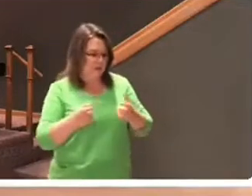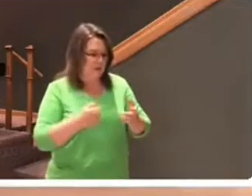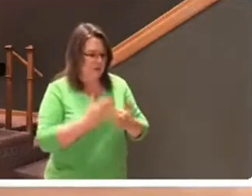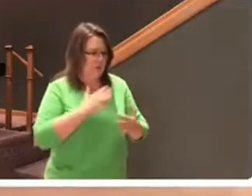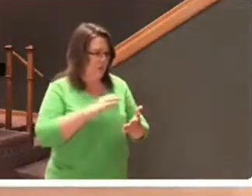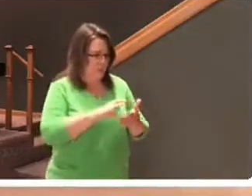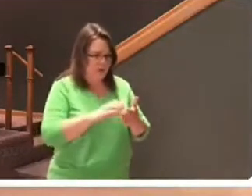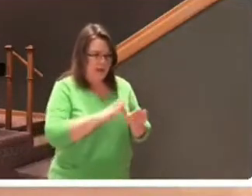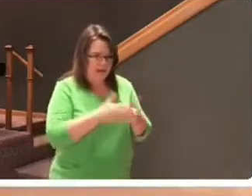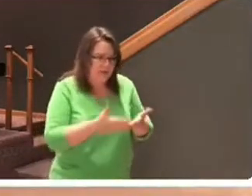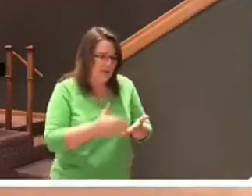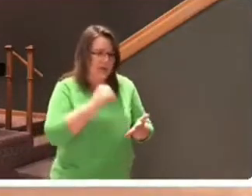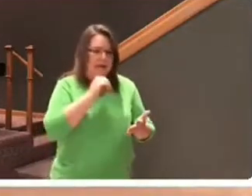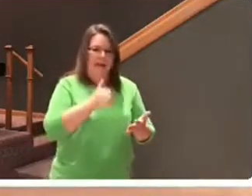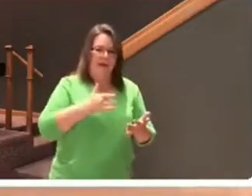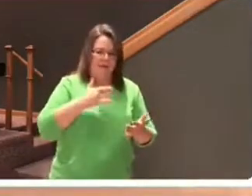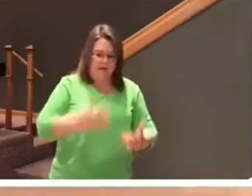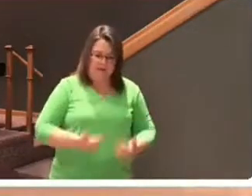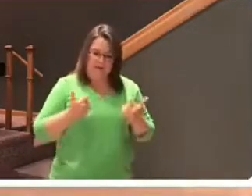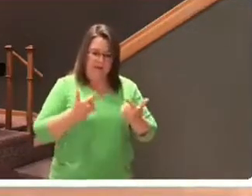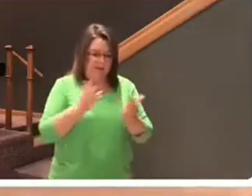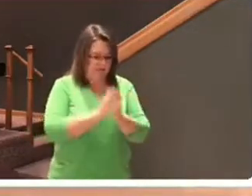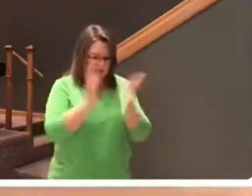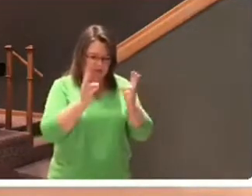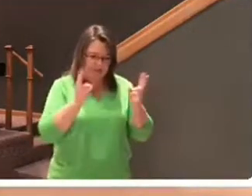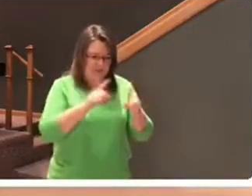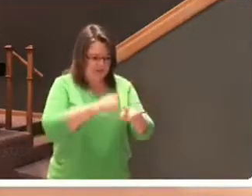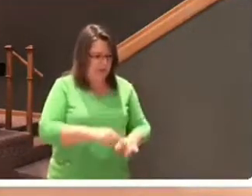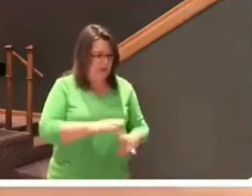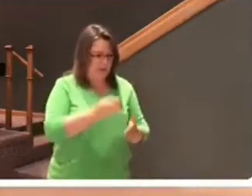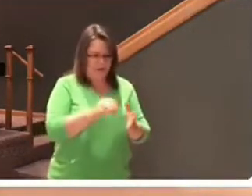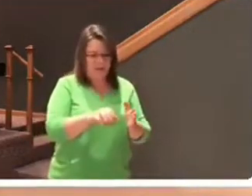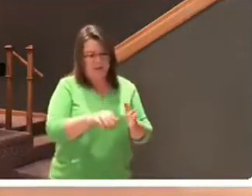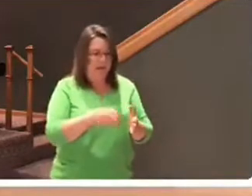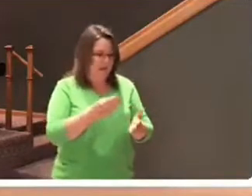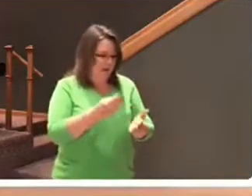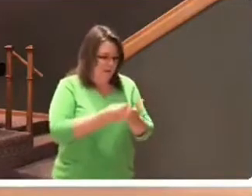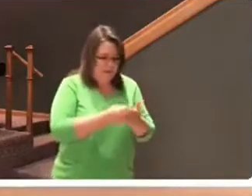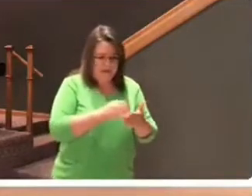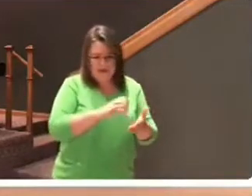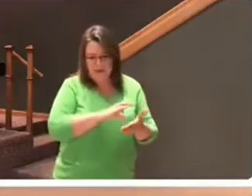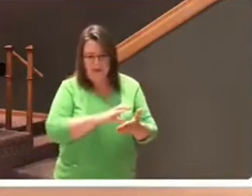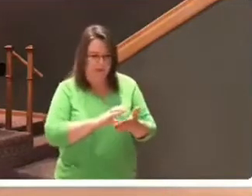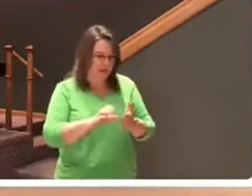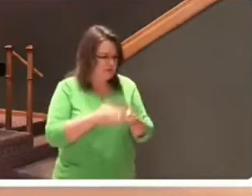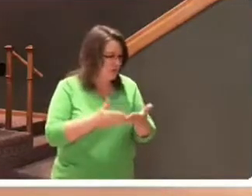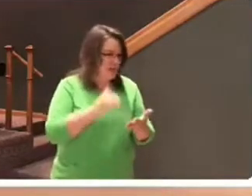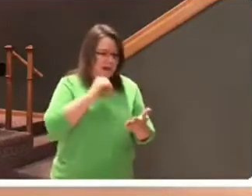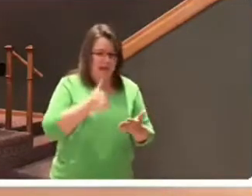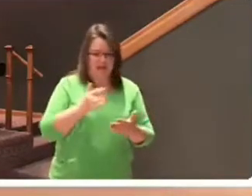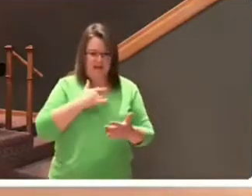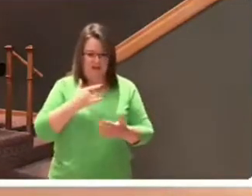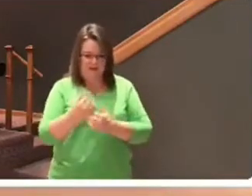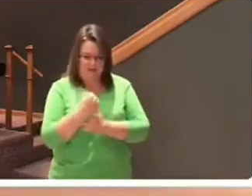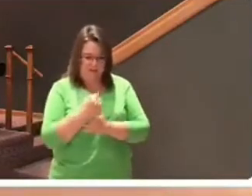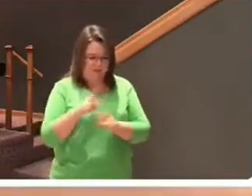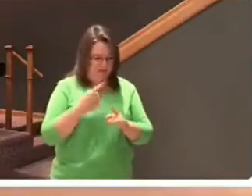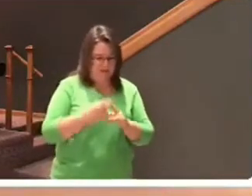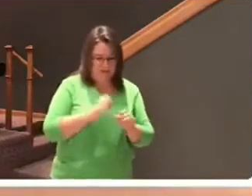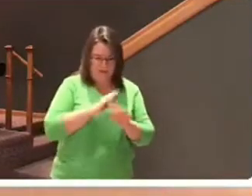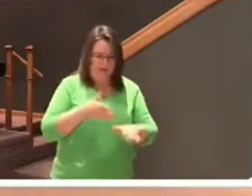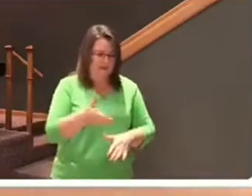will not feel like I'm living in victory based on the amount of my checkbook, and I won't feel defeated when I look and there's nothing there. I'm